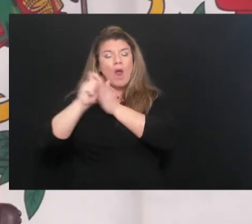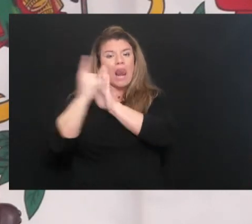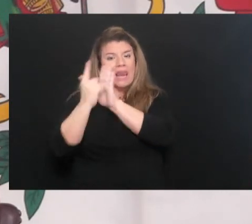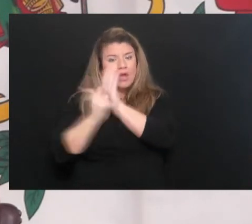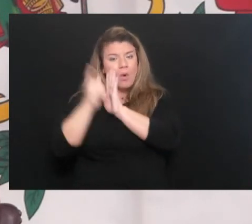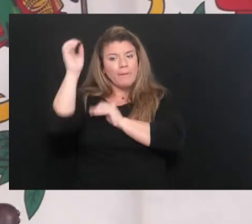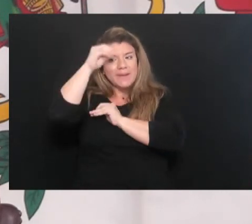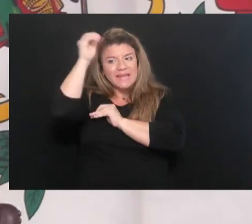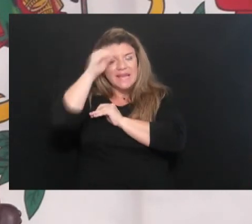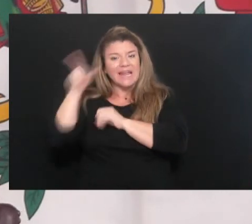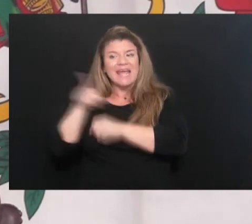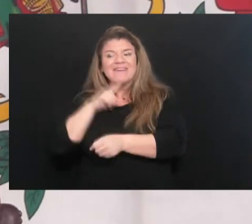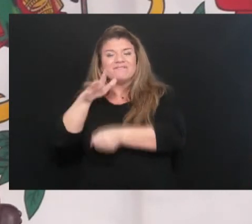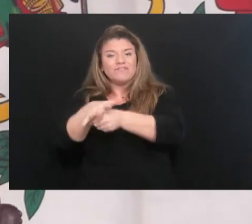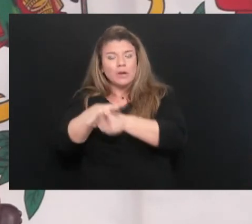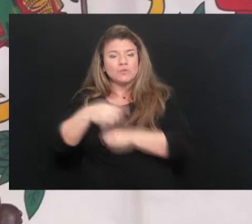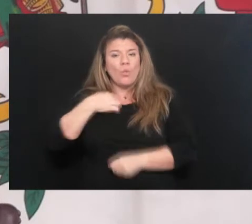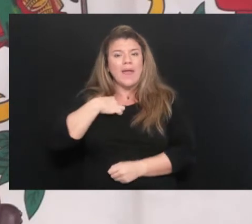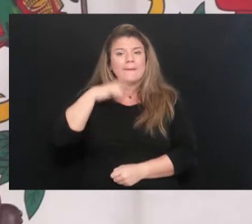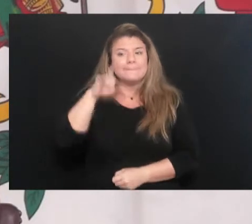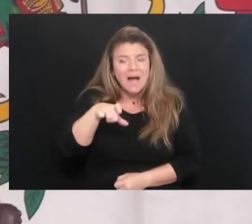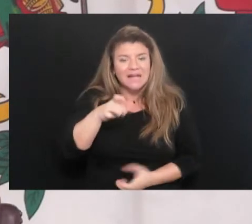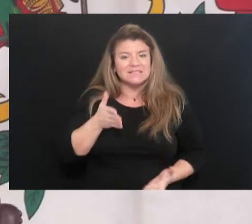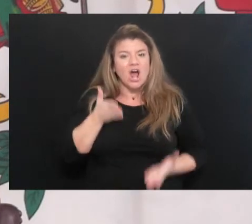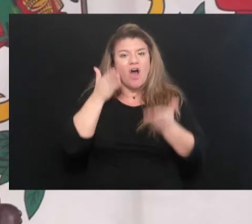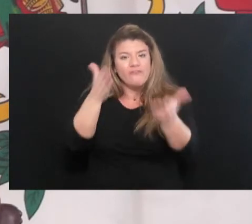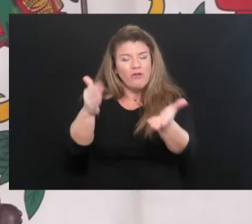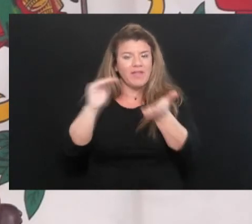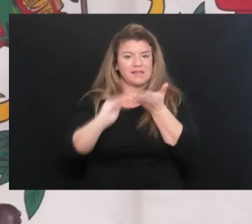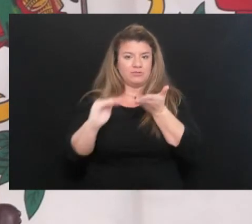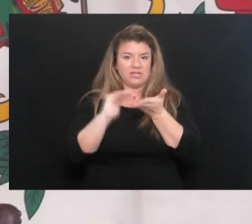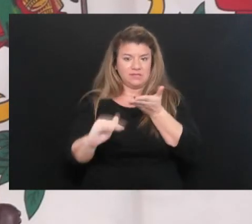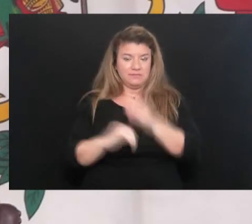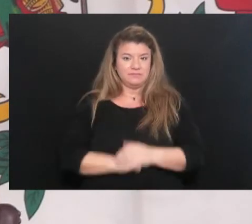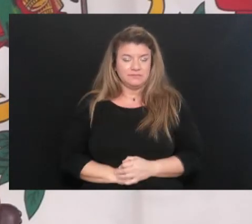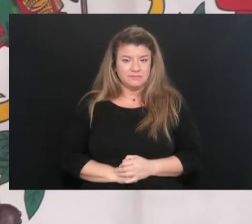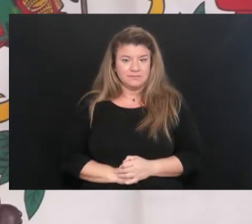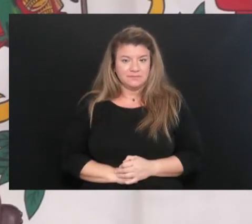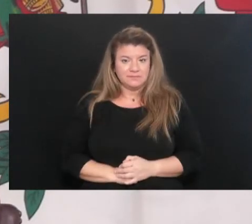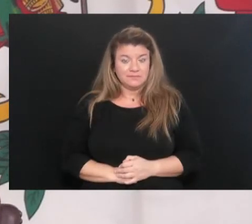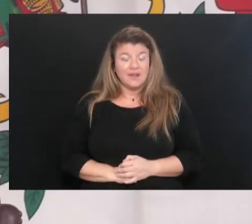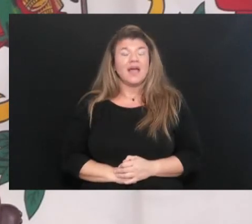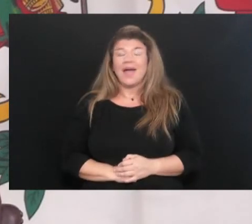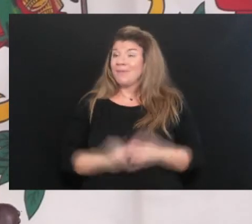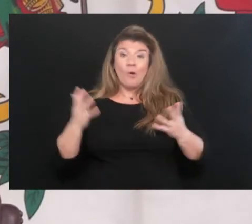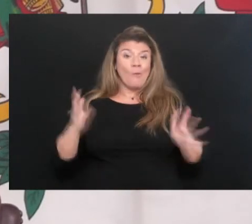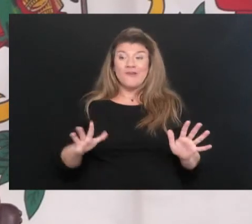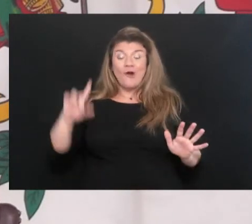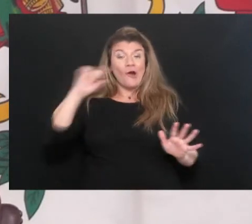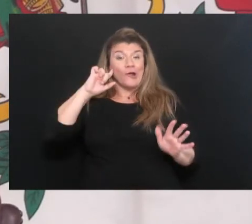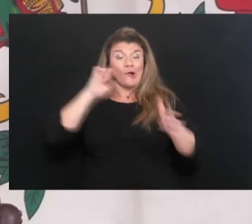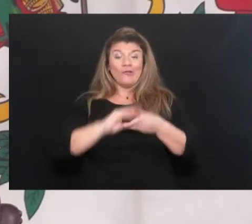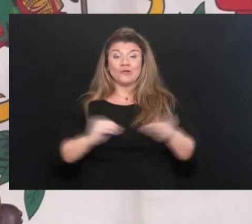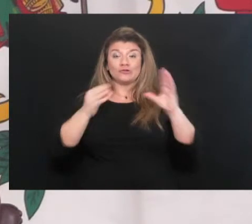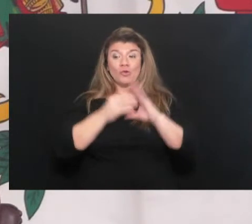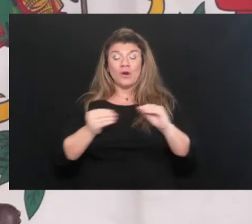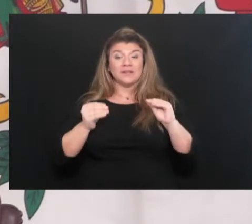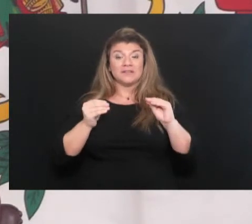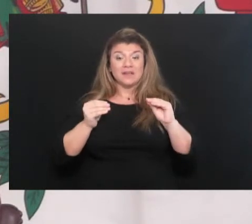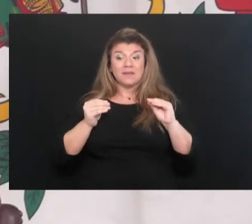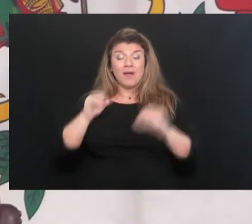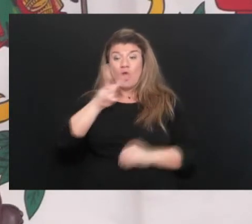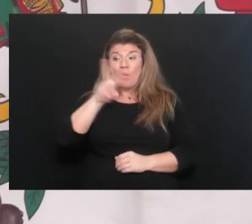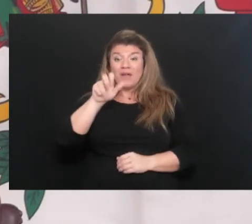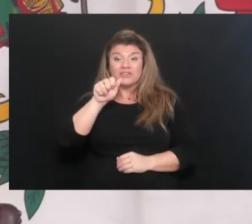we absolutely must offer these exemptions. But we've all heard the stories recently about West Virginians